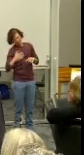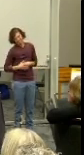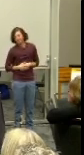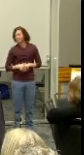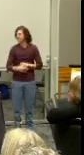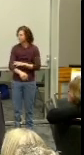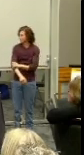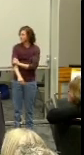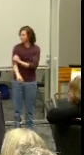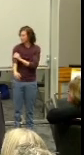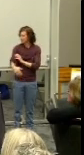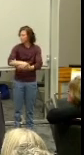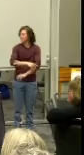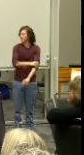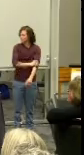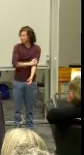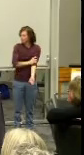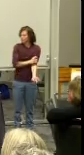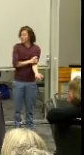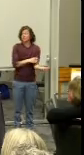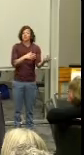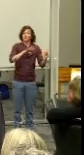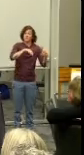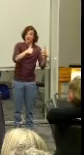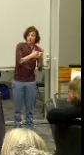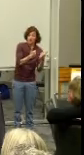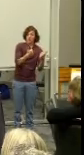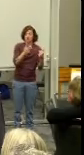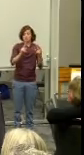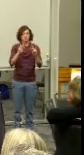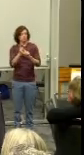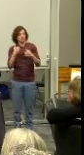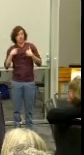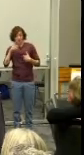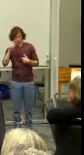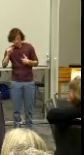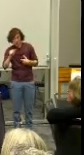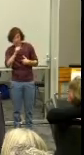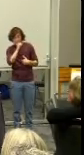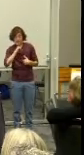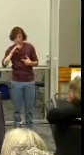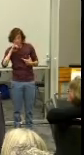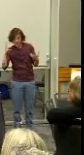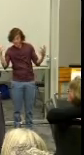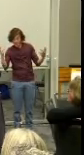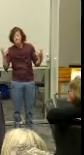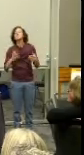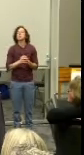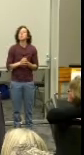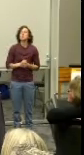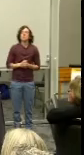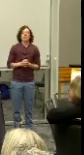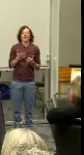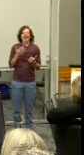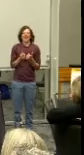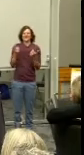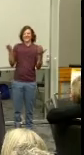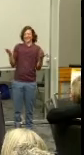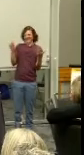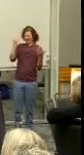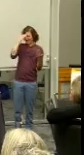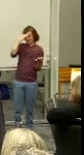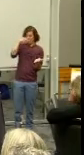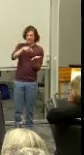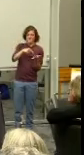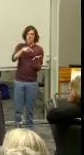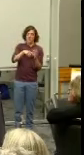So, some of the challenges that folks with disabilities and older Americans in particular face. We all in this room know that affordability